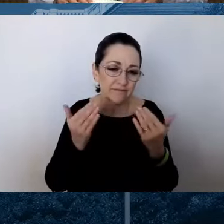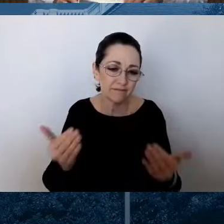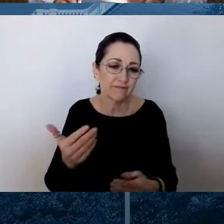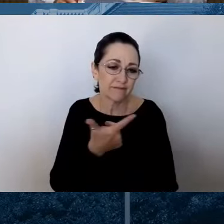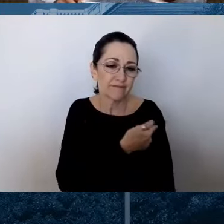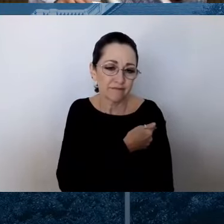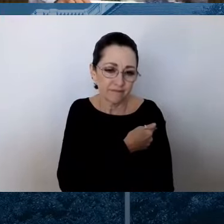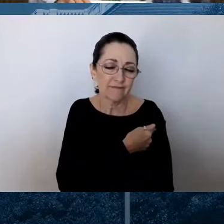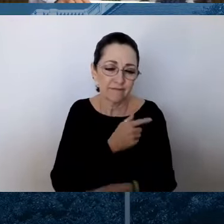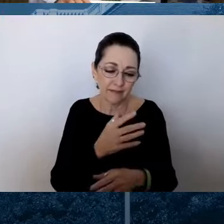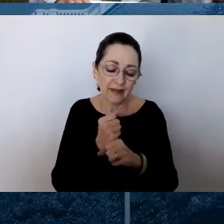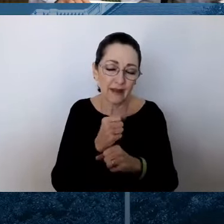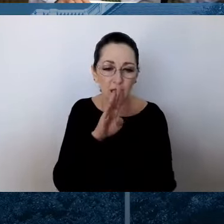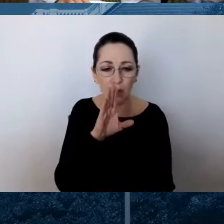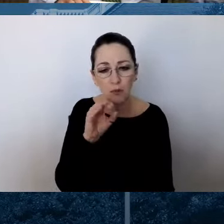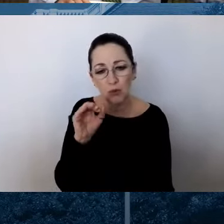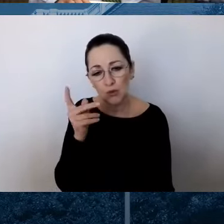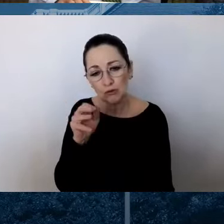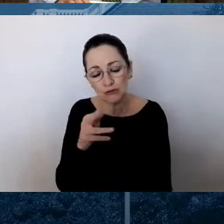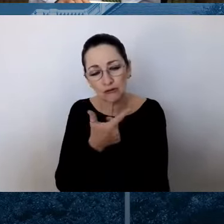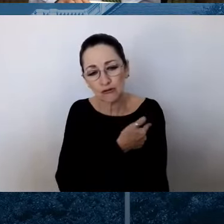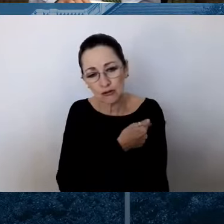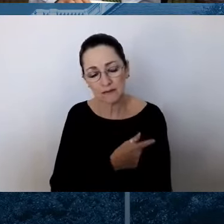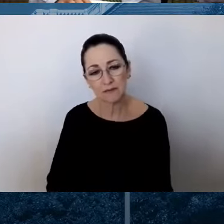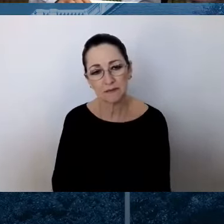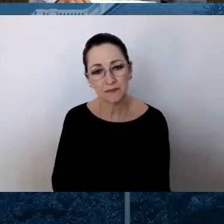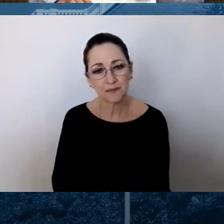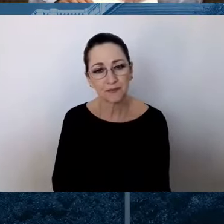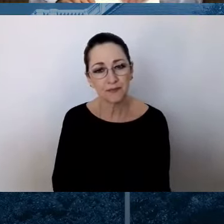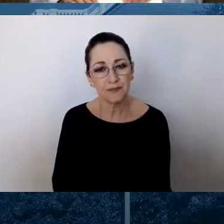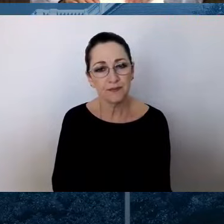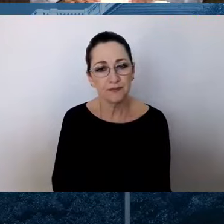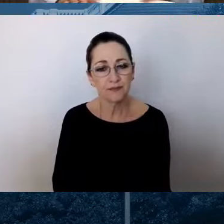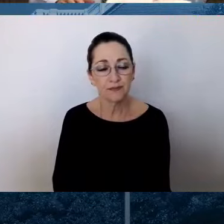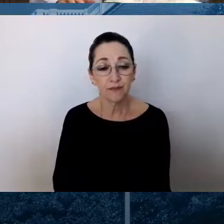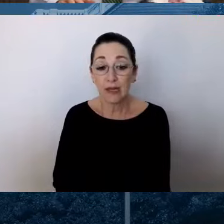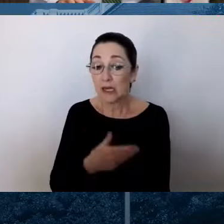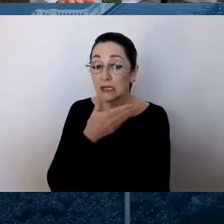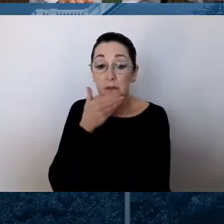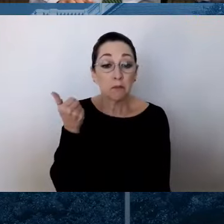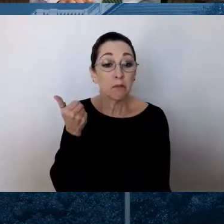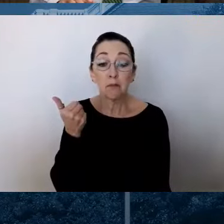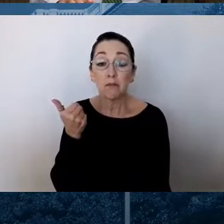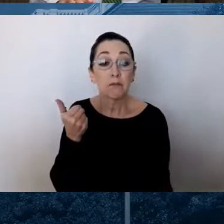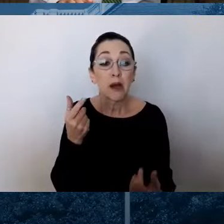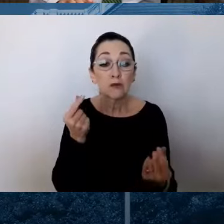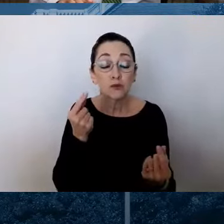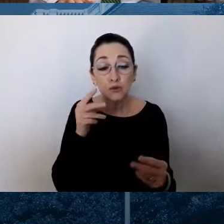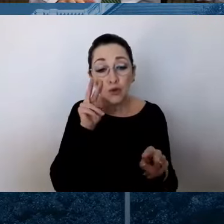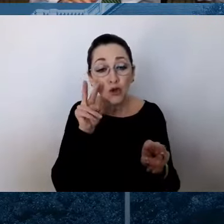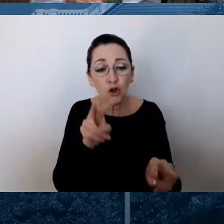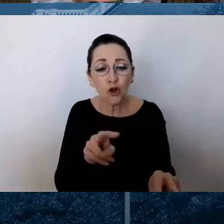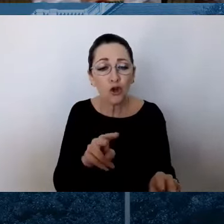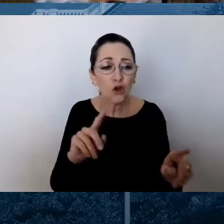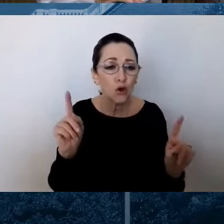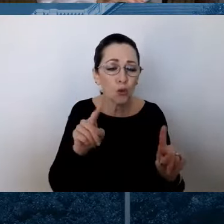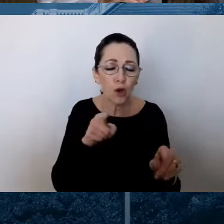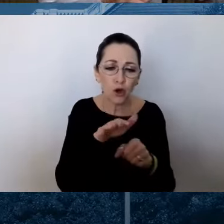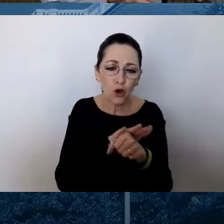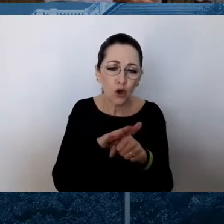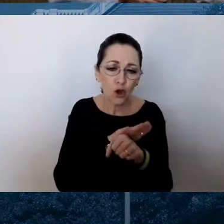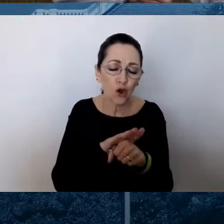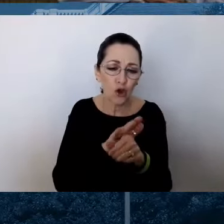get boosted. And again, the best place to do that is at your local pharmacy. We do